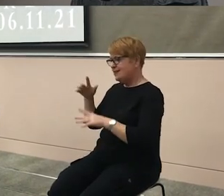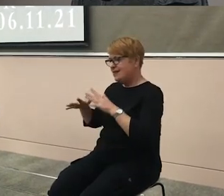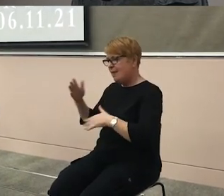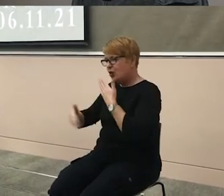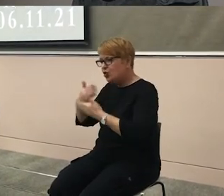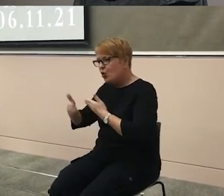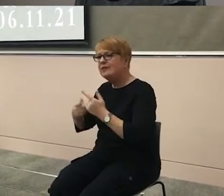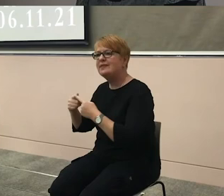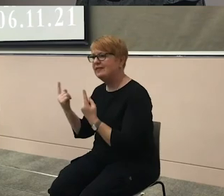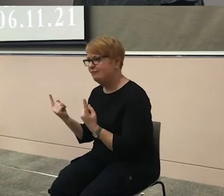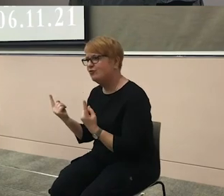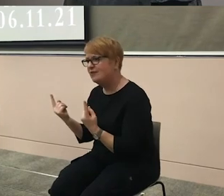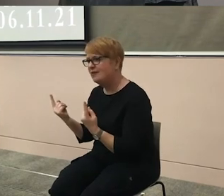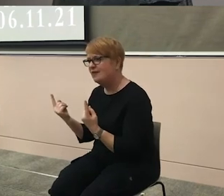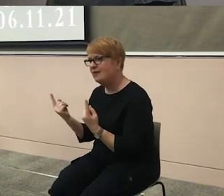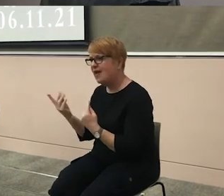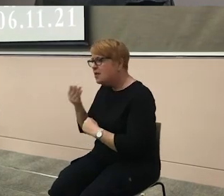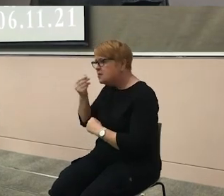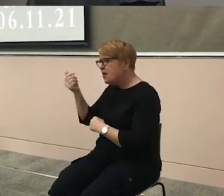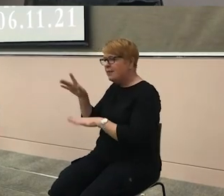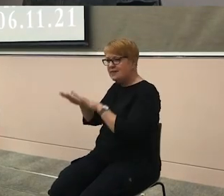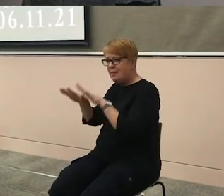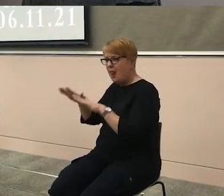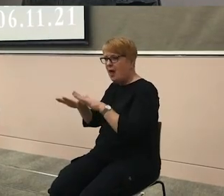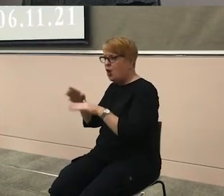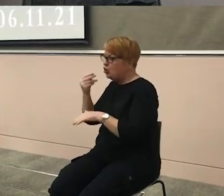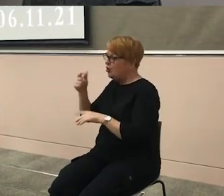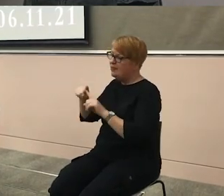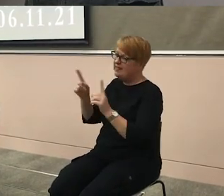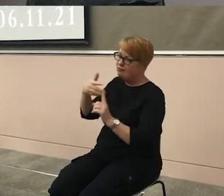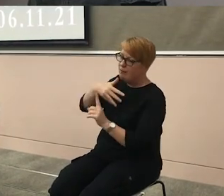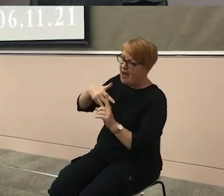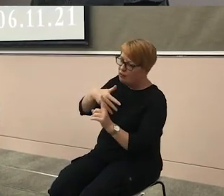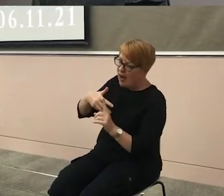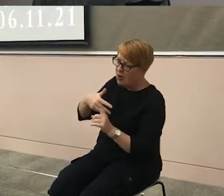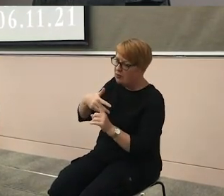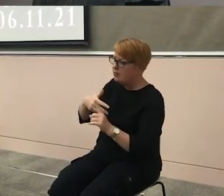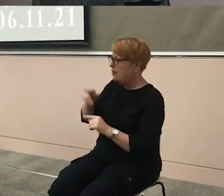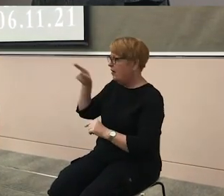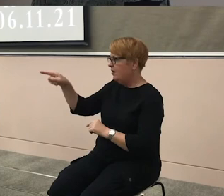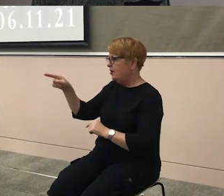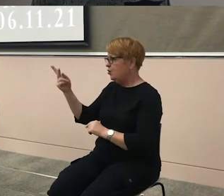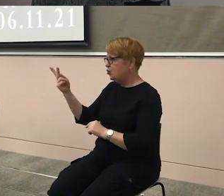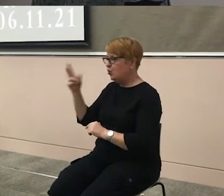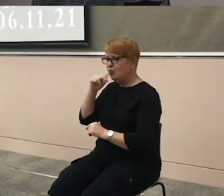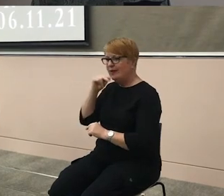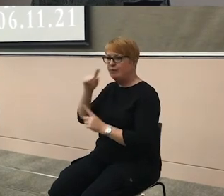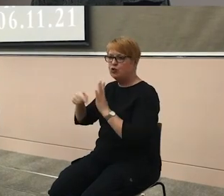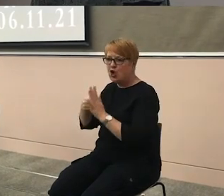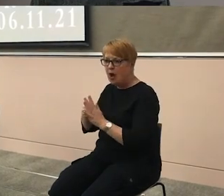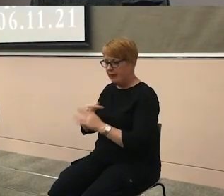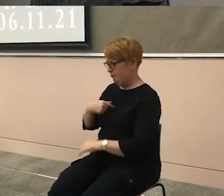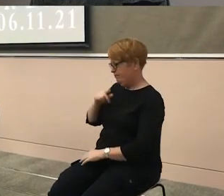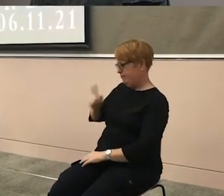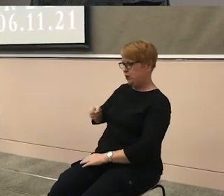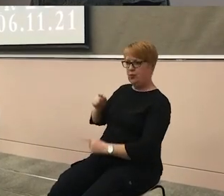What you were saying before, you know, some of them were quite similar. And we had different backgrounds. Yeah. You guys speak a lot of Punjabi, and I was like, I can't speak Punjabi, I don't